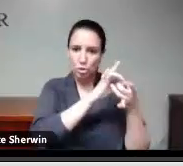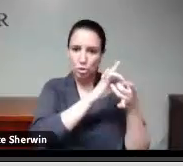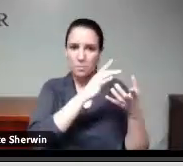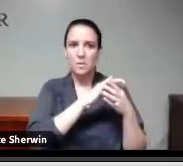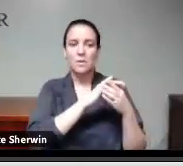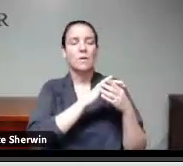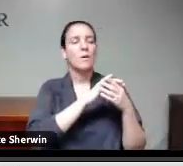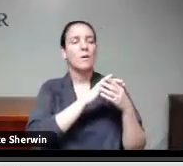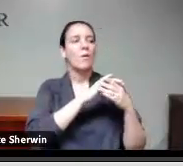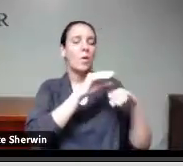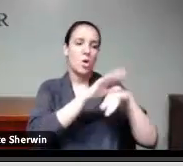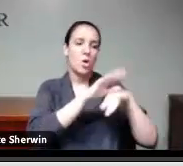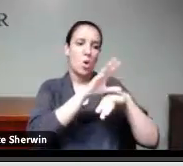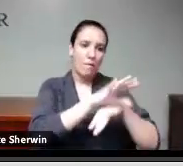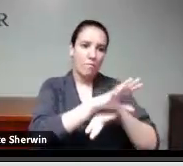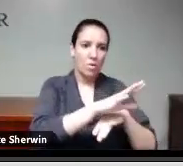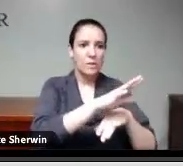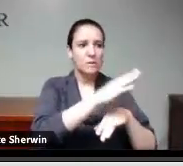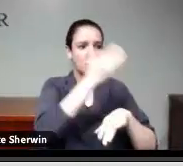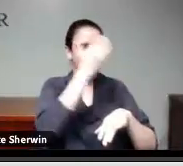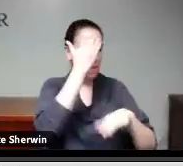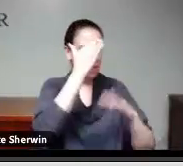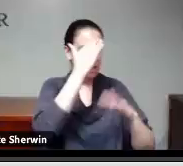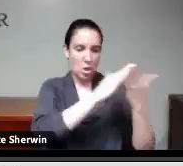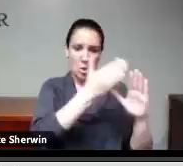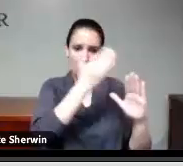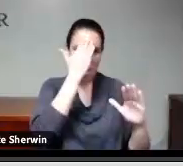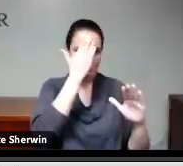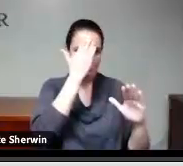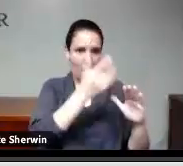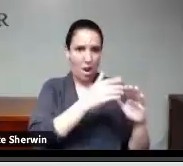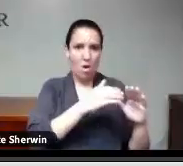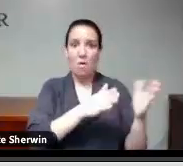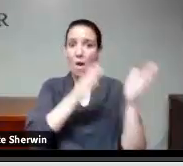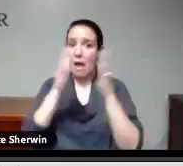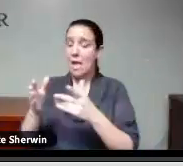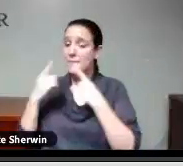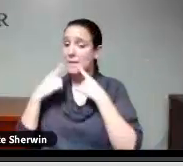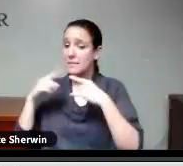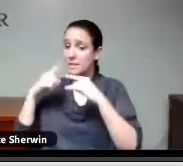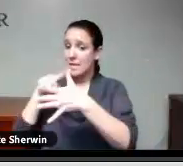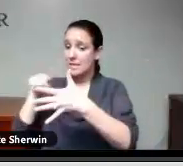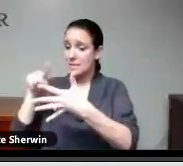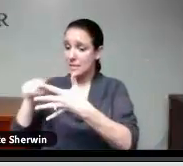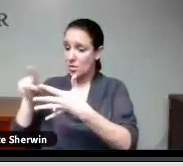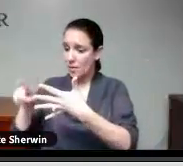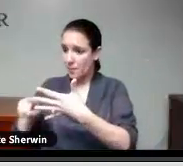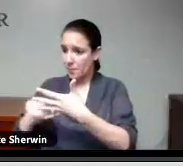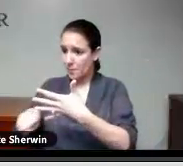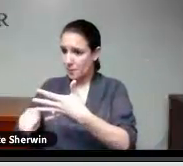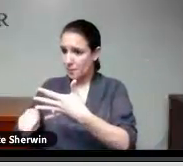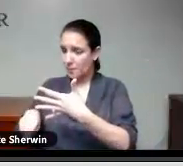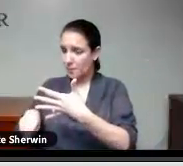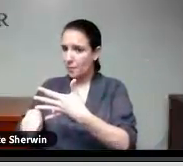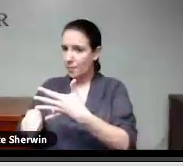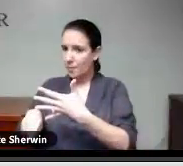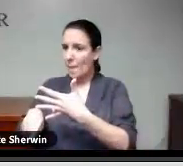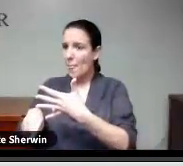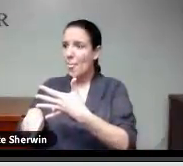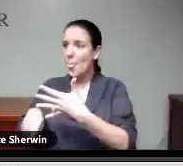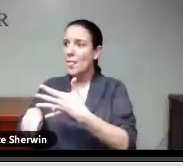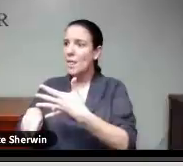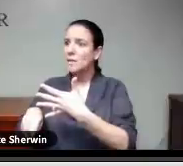awareness of services or programs that we offer. And success criteria also being things that would have qualitative